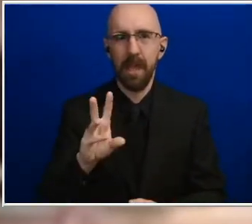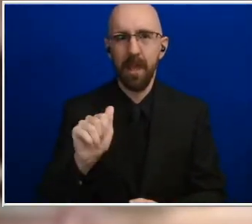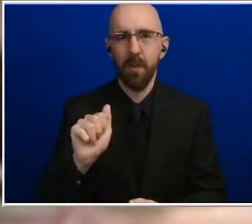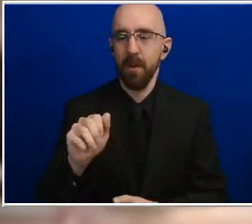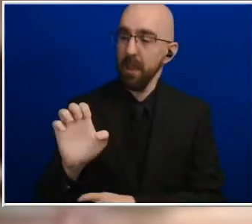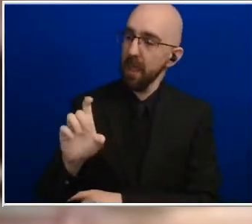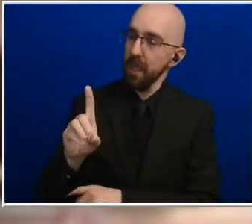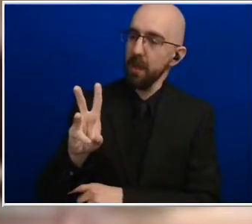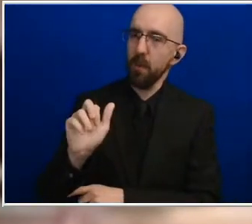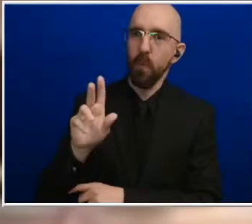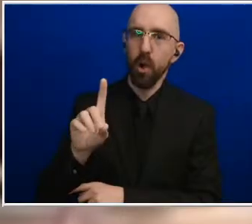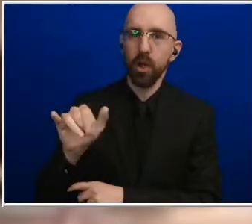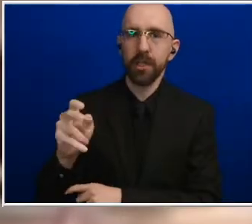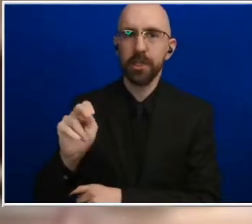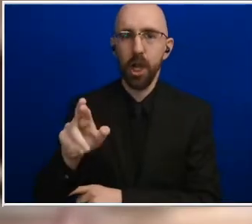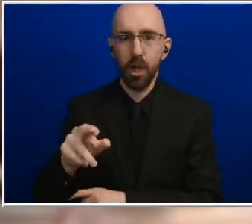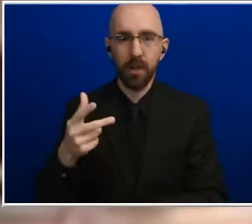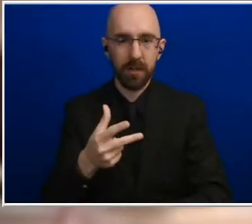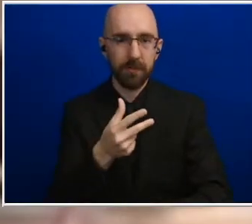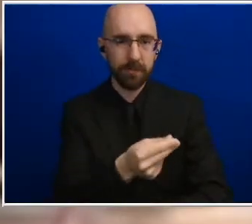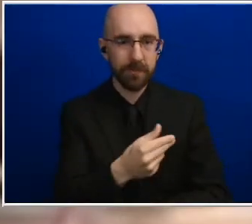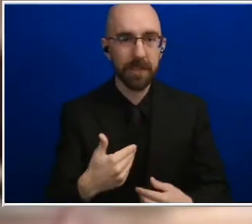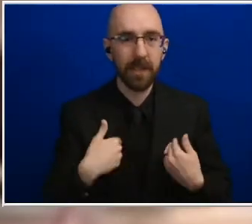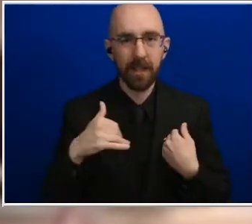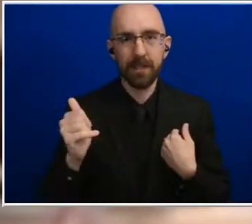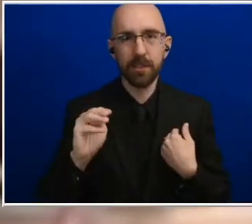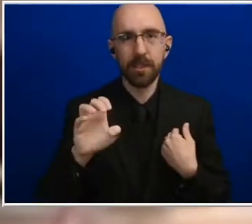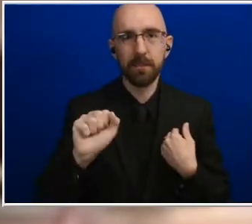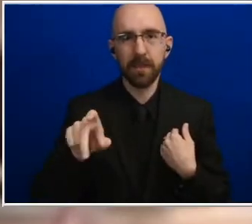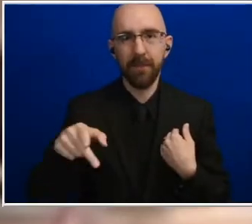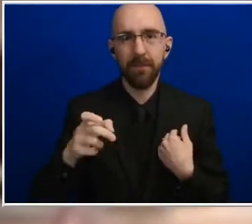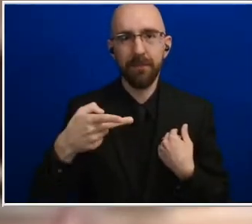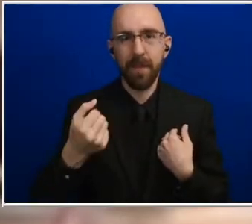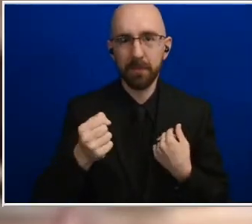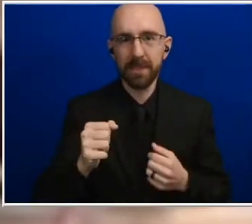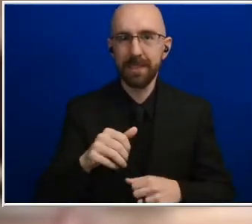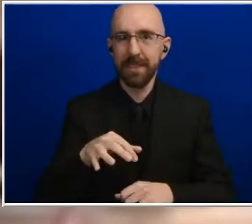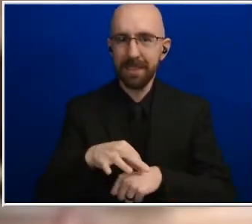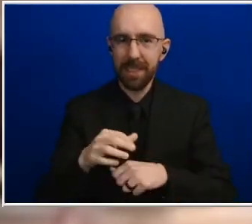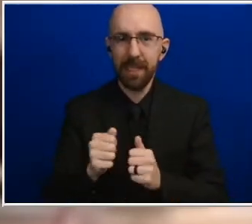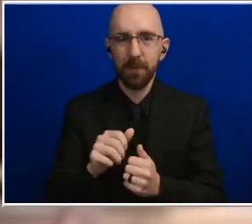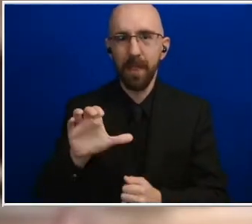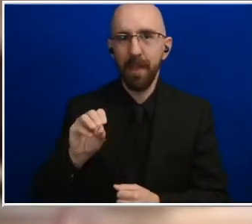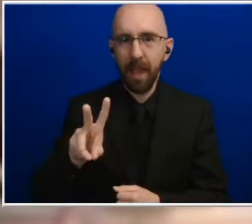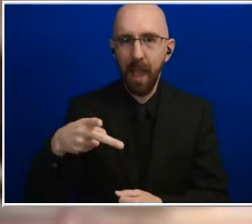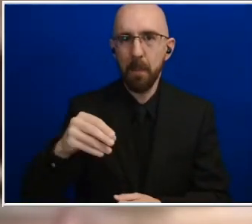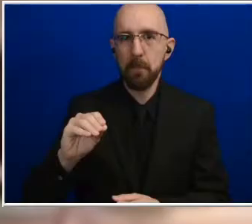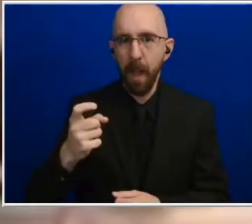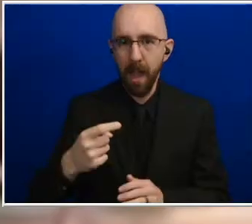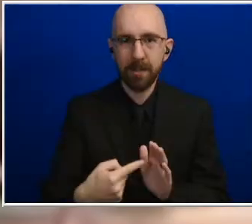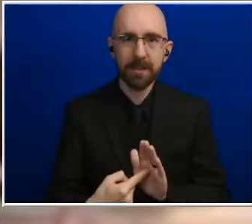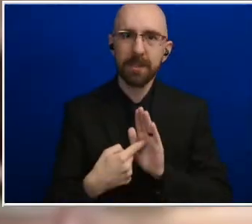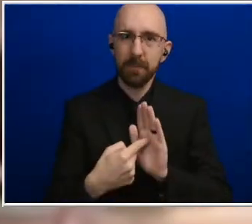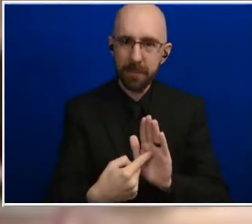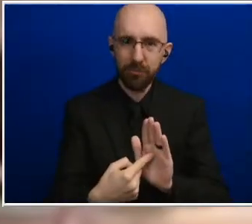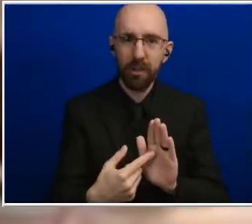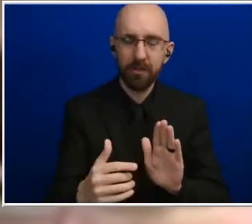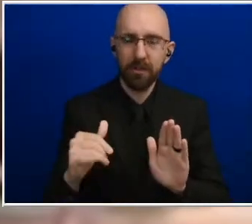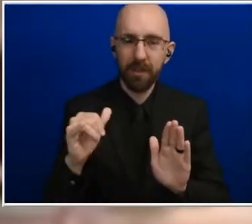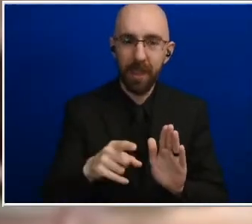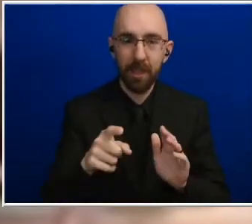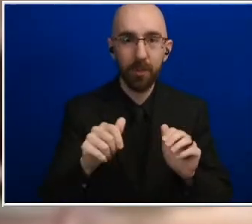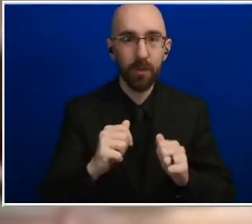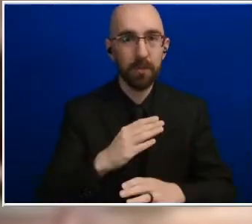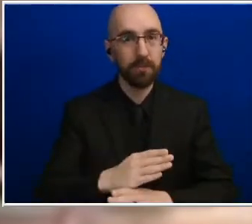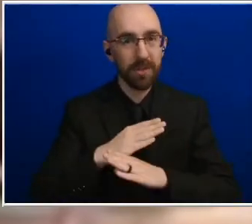pricked young James Phelps' skin with cowpox and demonstrated that you could protect